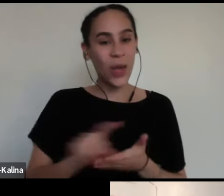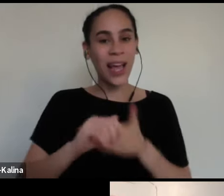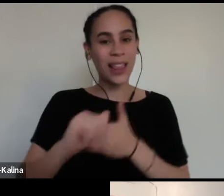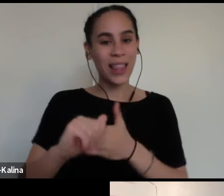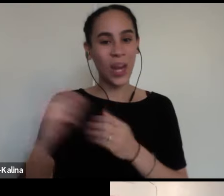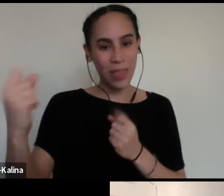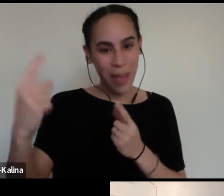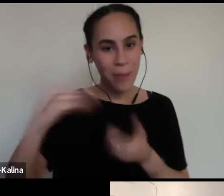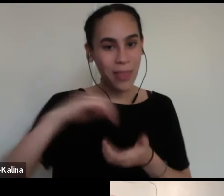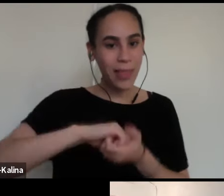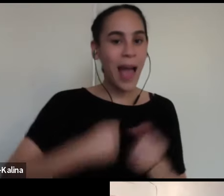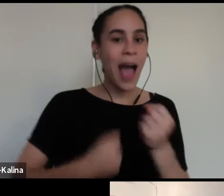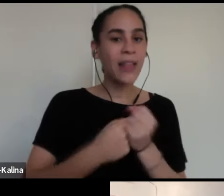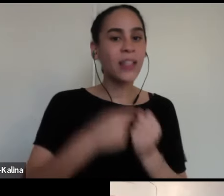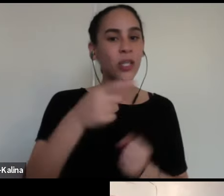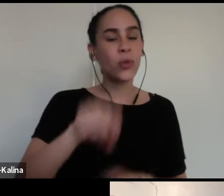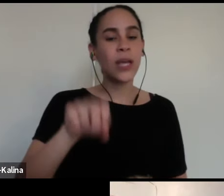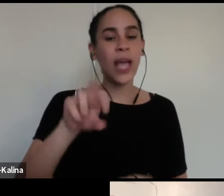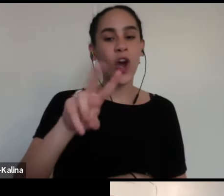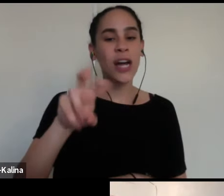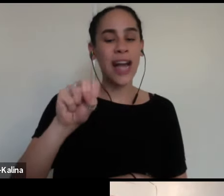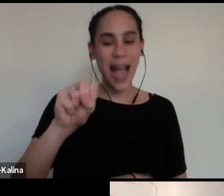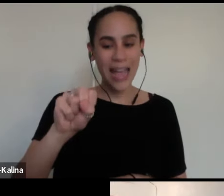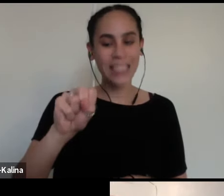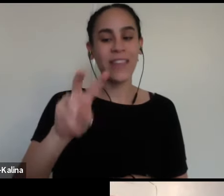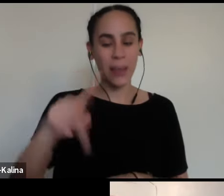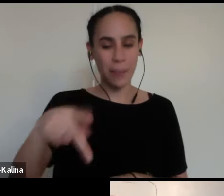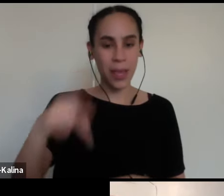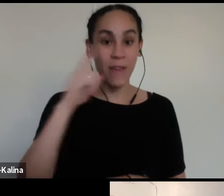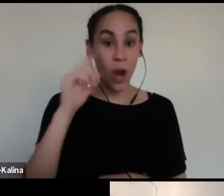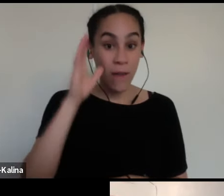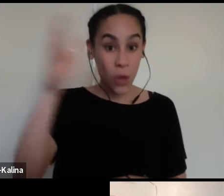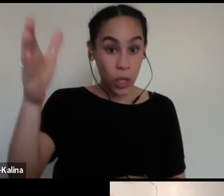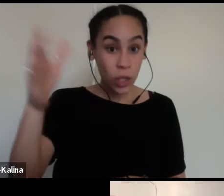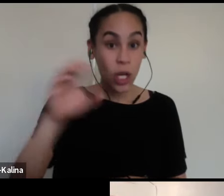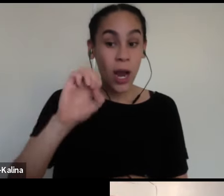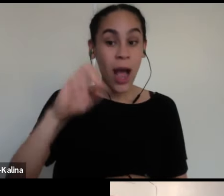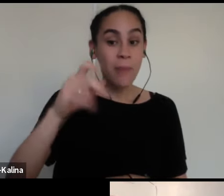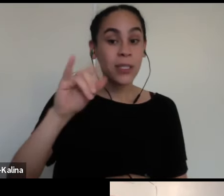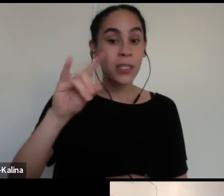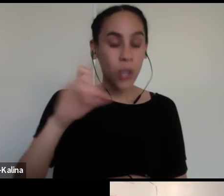You can RSVP for future episodes and sign up for our newsletter at